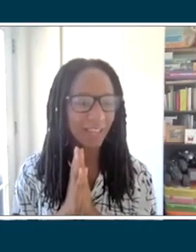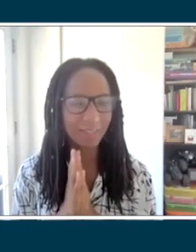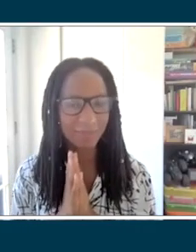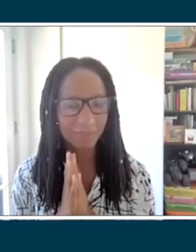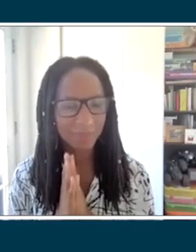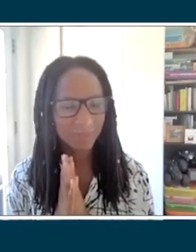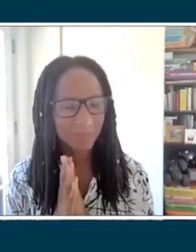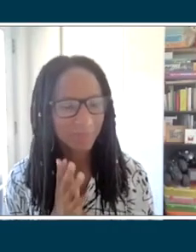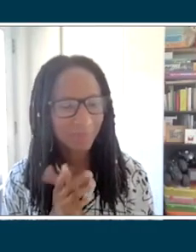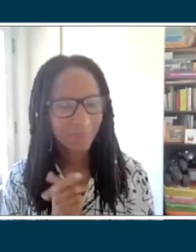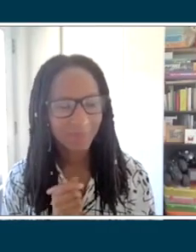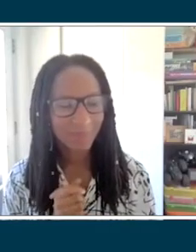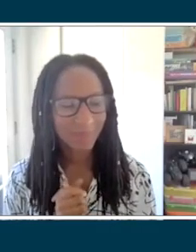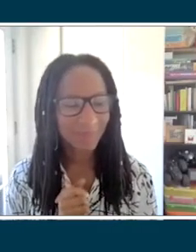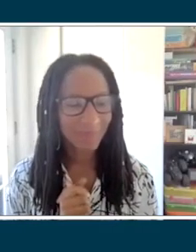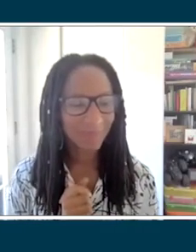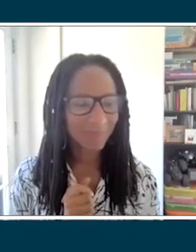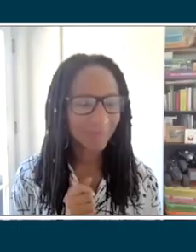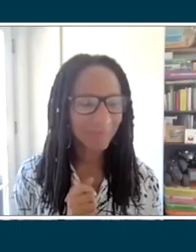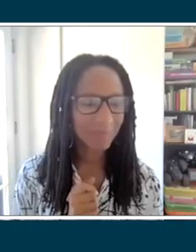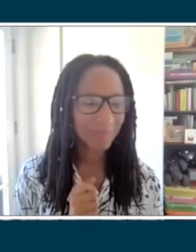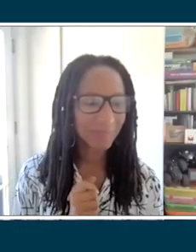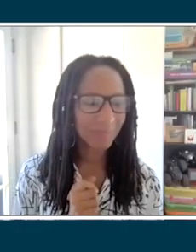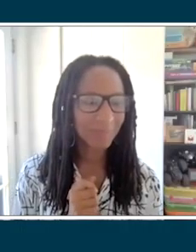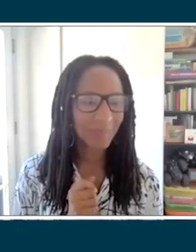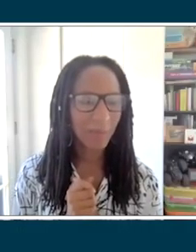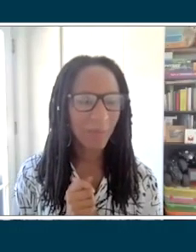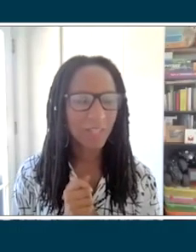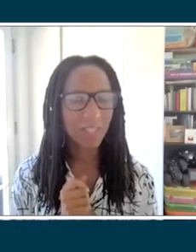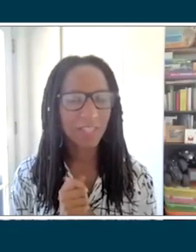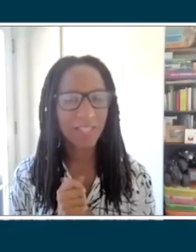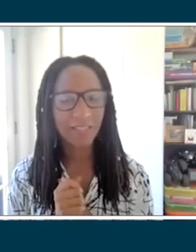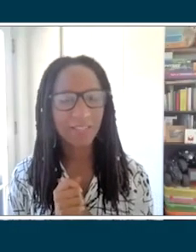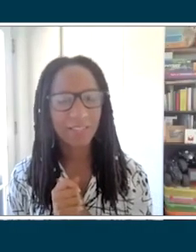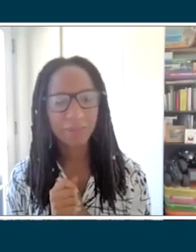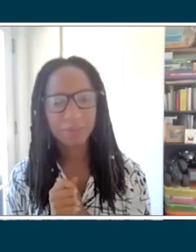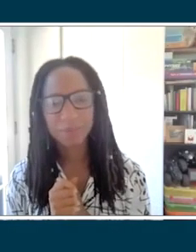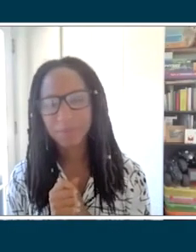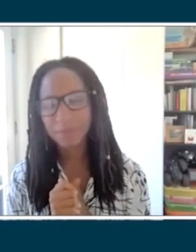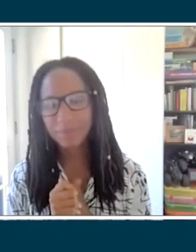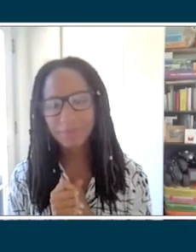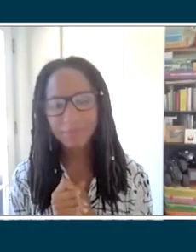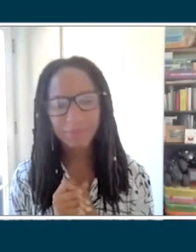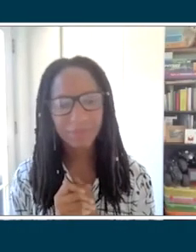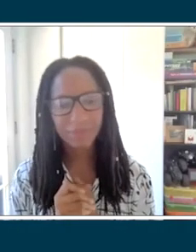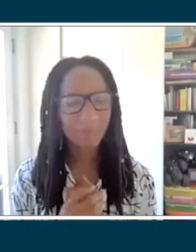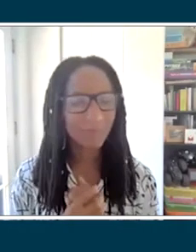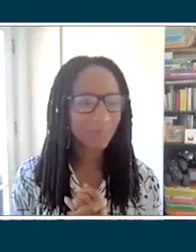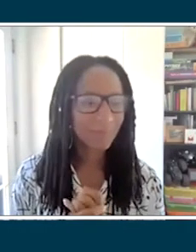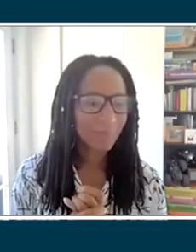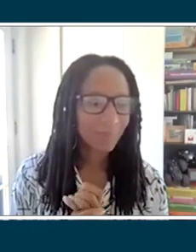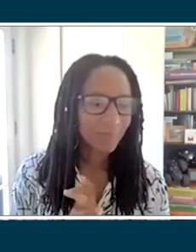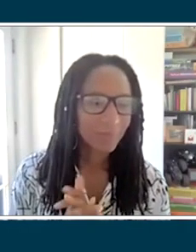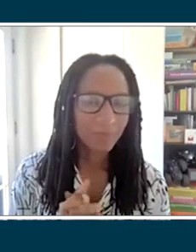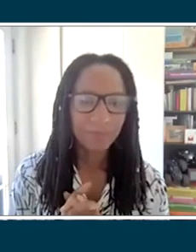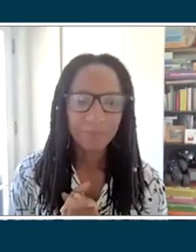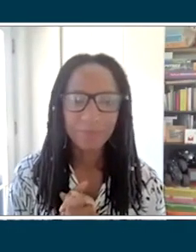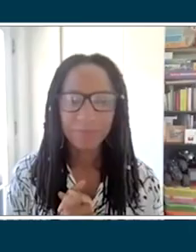speak all day. Yes. like watching a dancer.